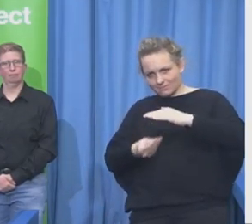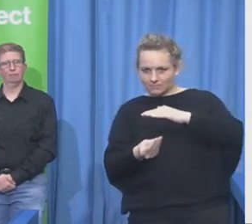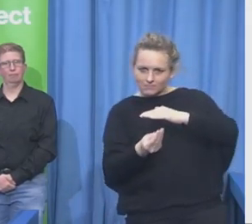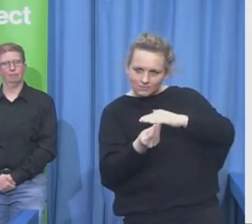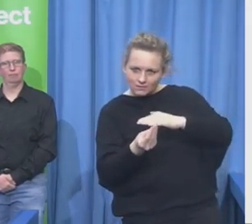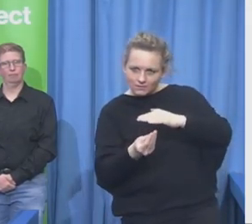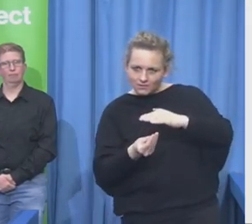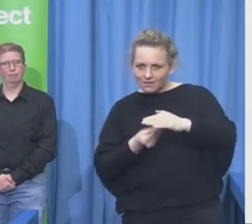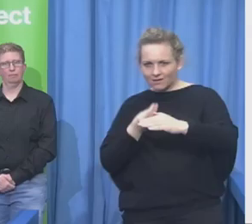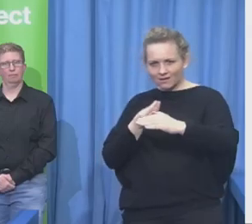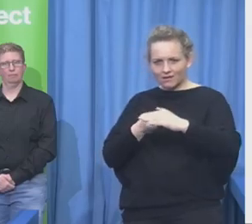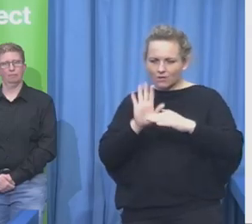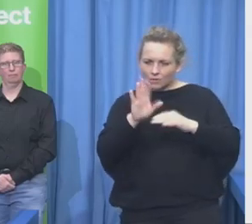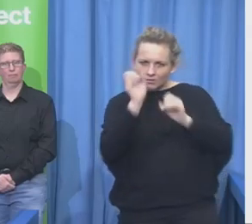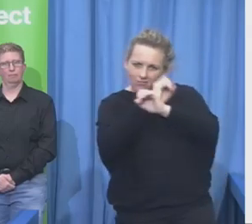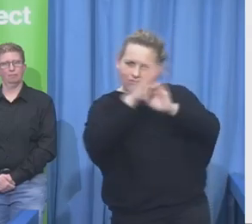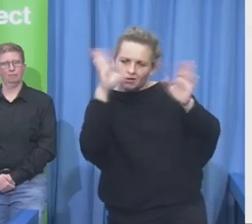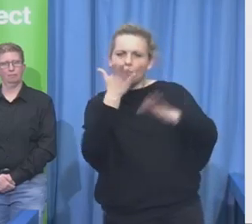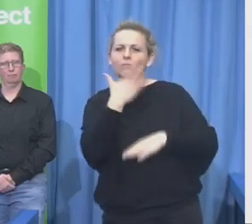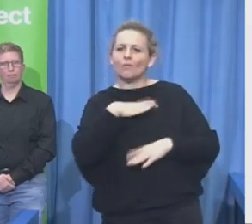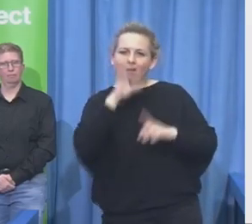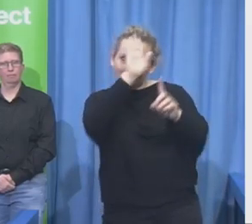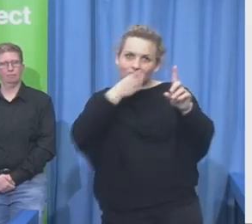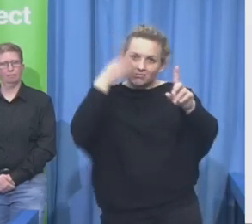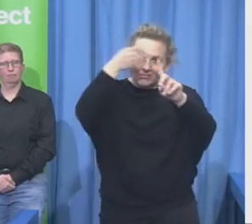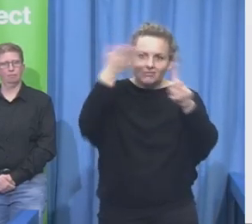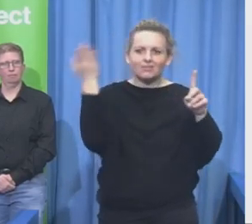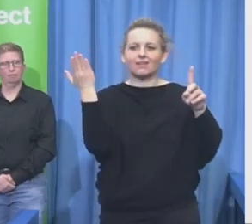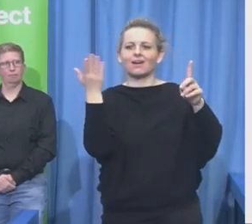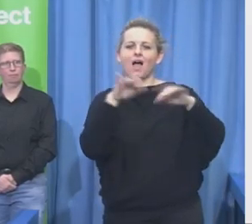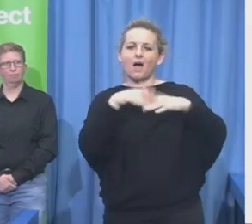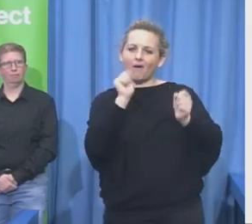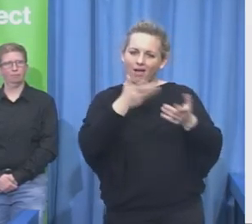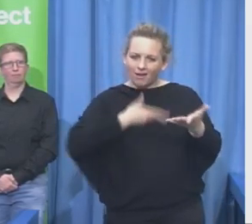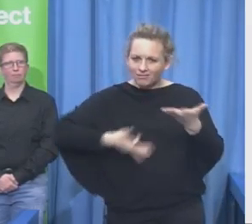from you as to how you went about the engagement of people with disability.